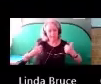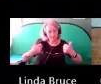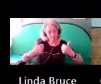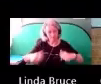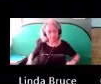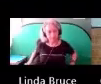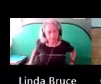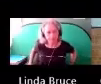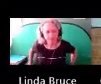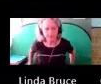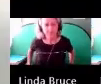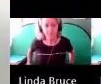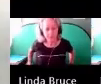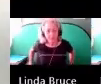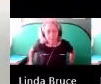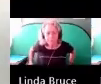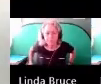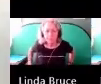Everybody hear me okay, yeah?